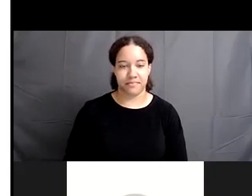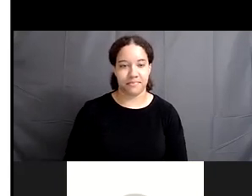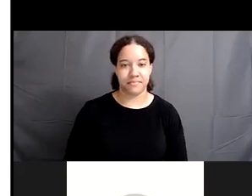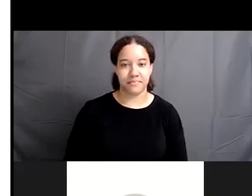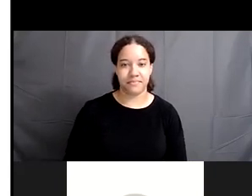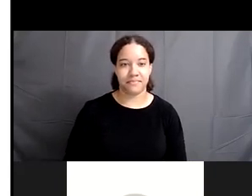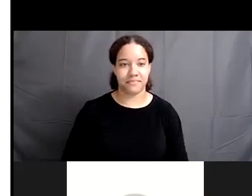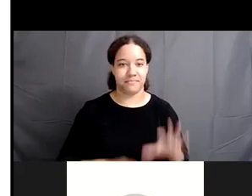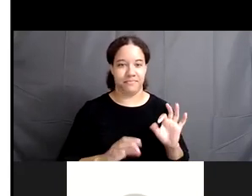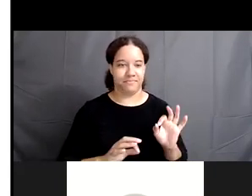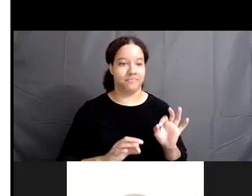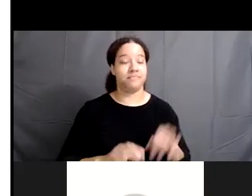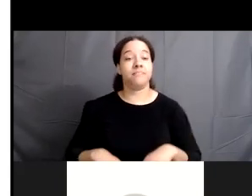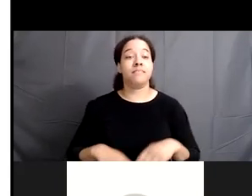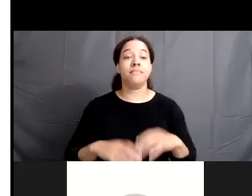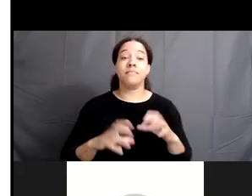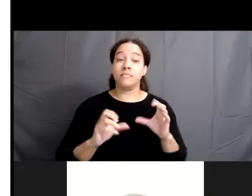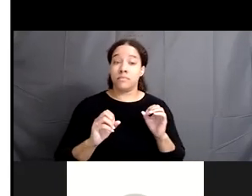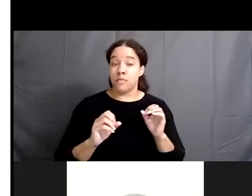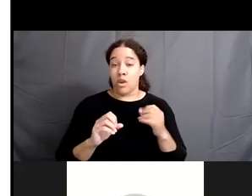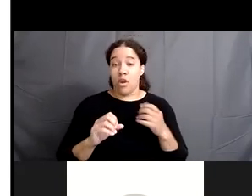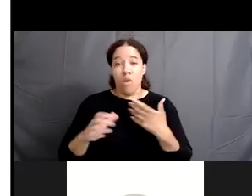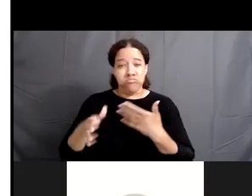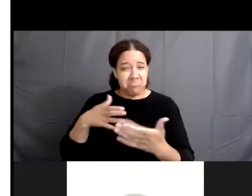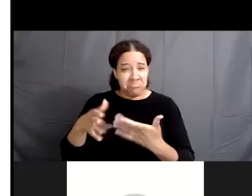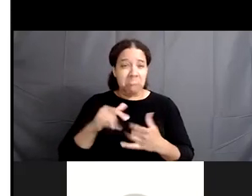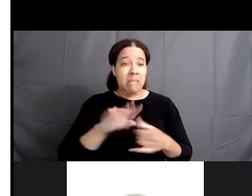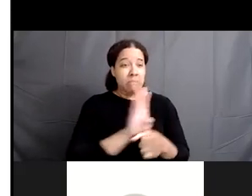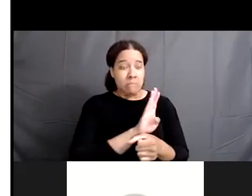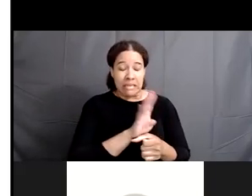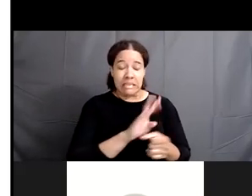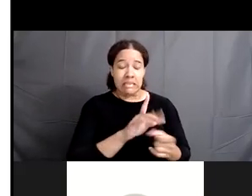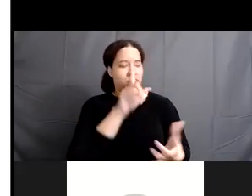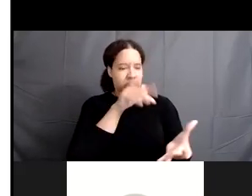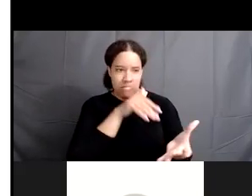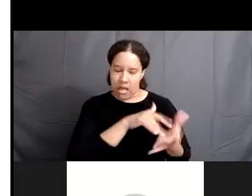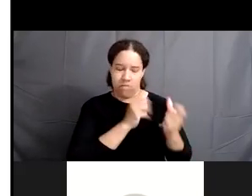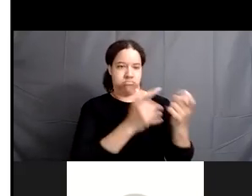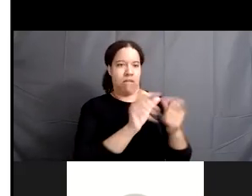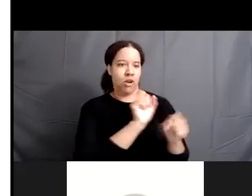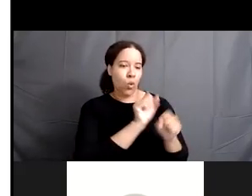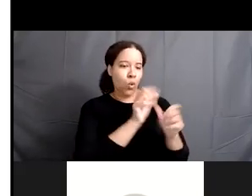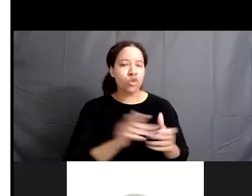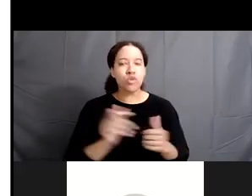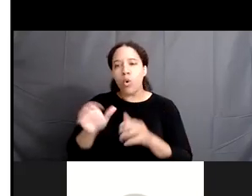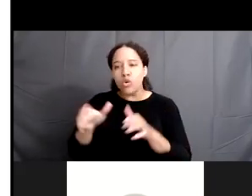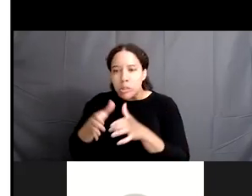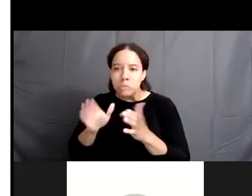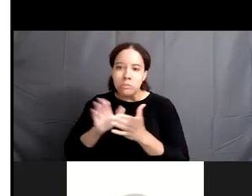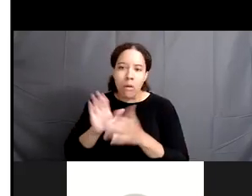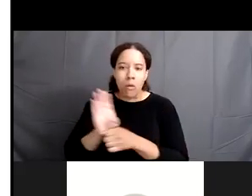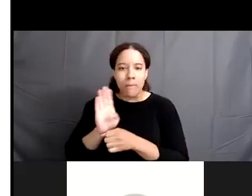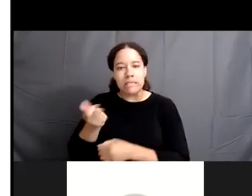Awesome, thank you. So whether a business has thousands of employees or just a few, there is an ownership structure that will